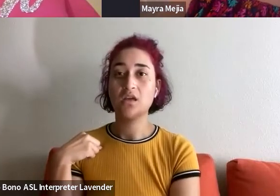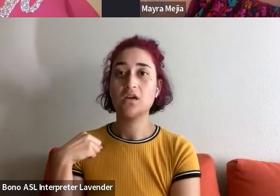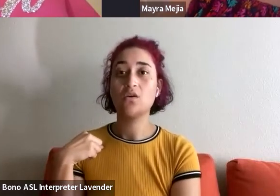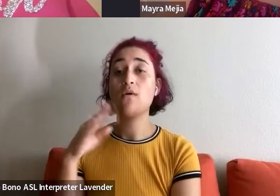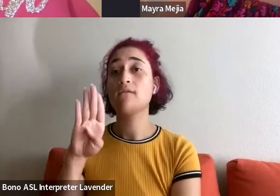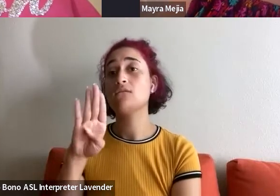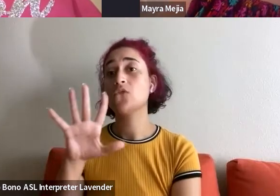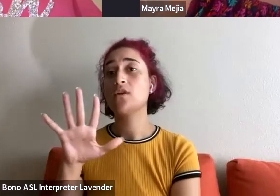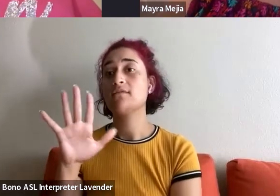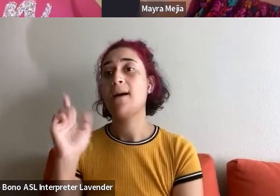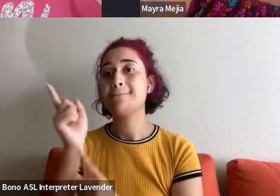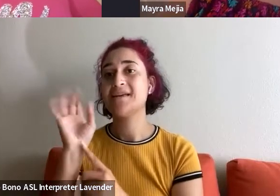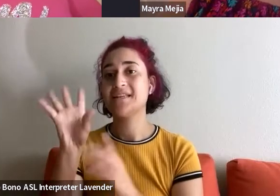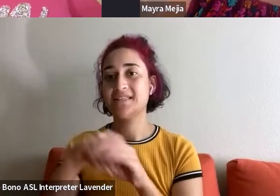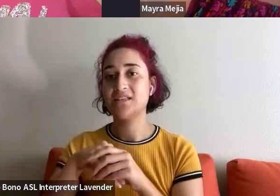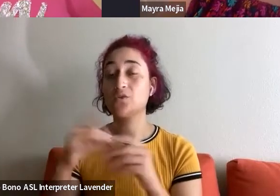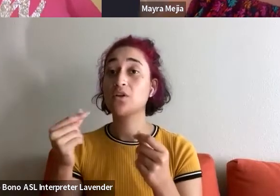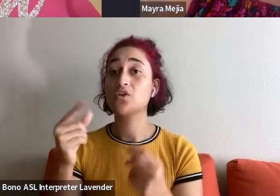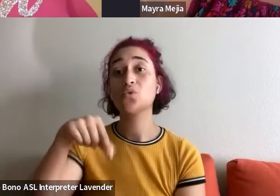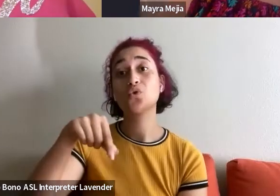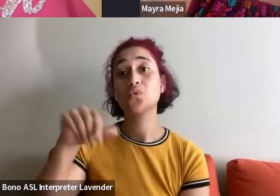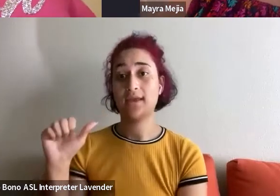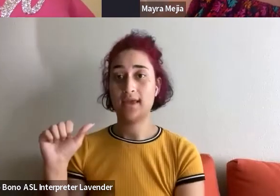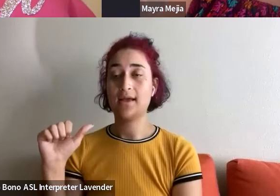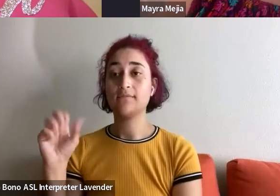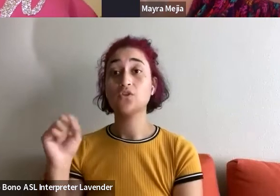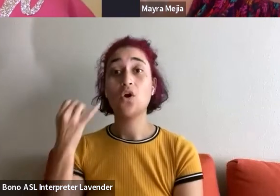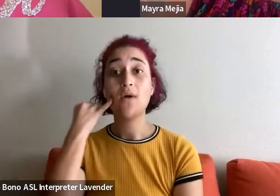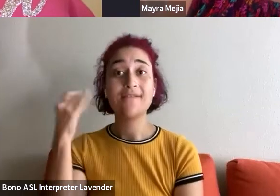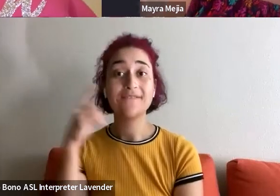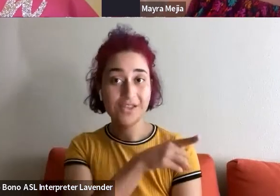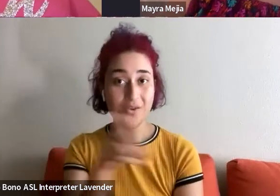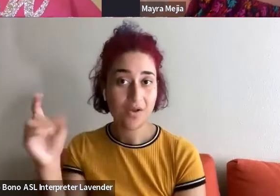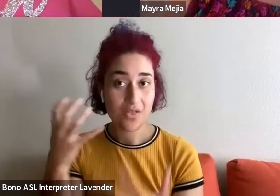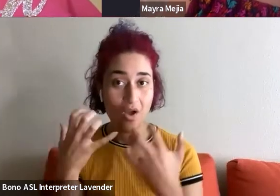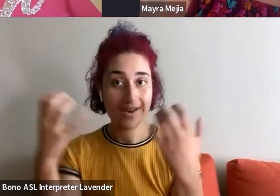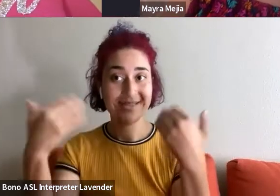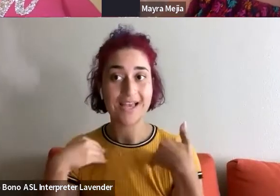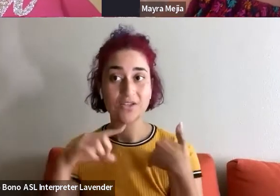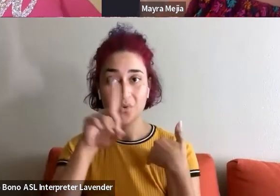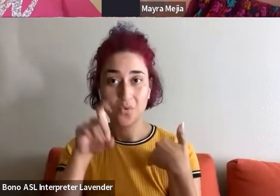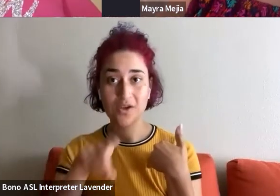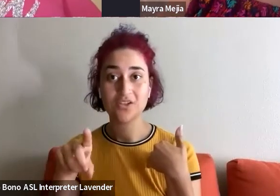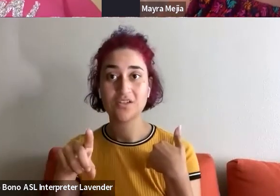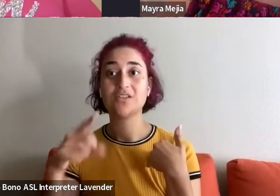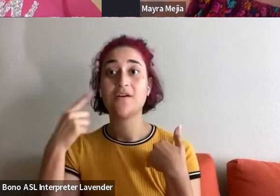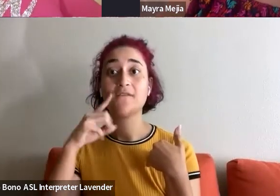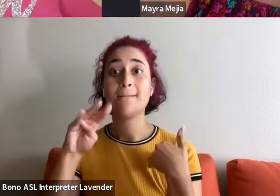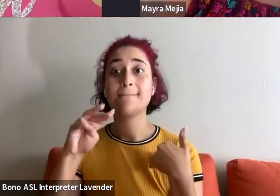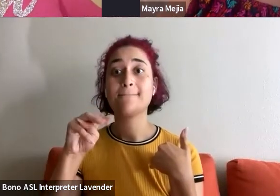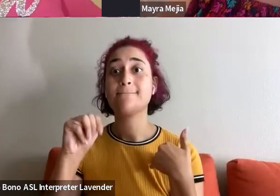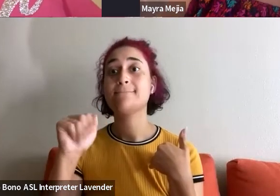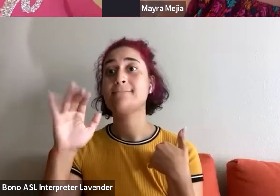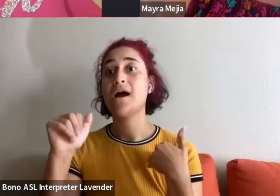45 minutes in. So we're going to do Q&A. So if anyone in the audience has questions for Mayra, here's your time to